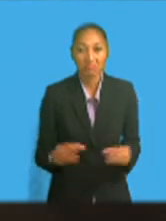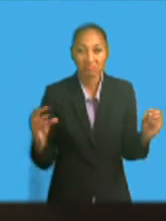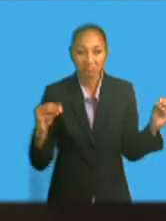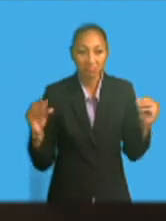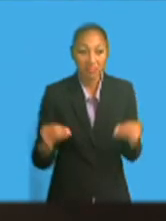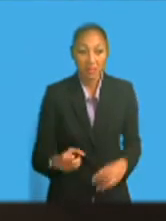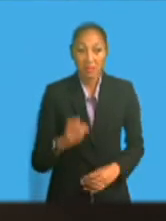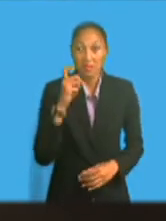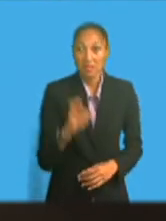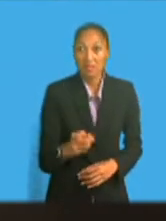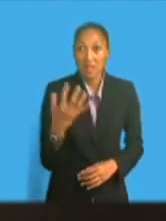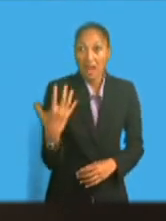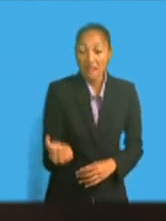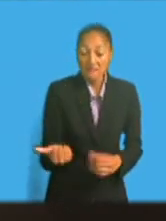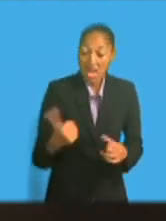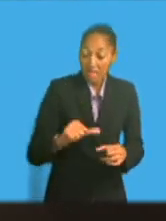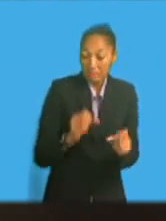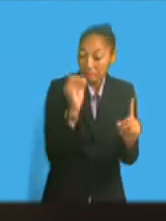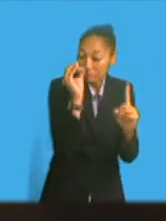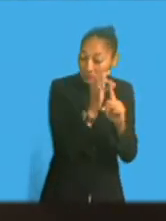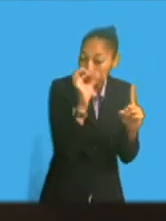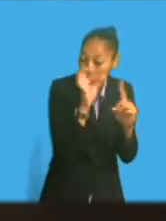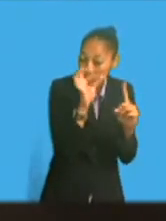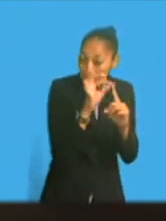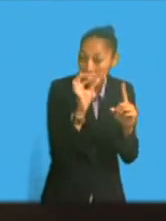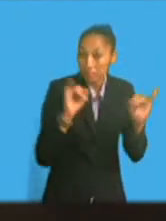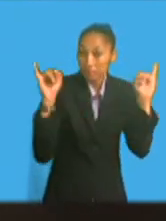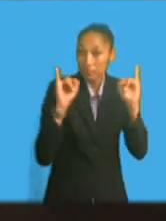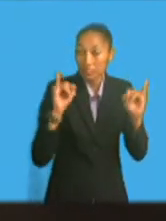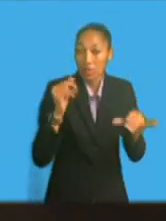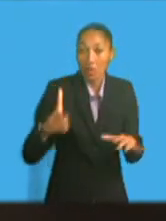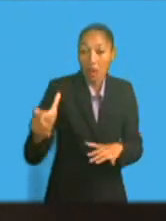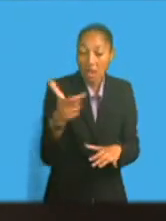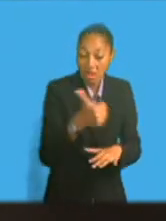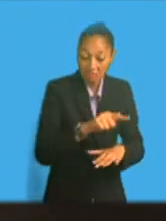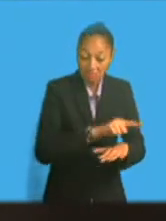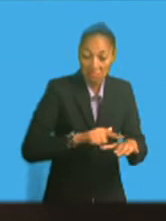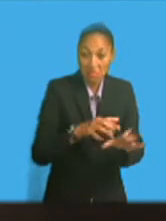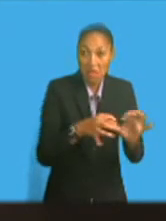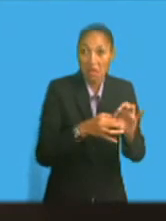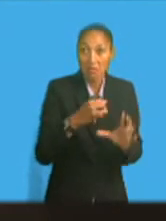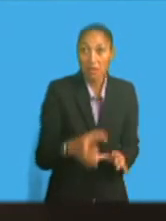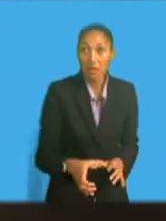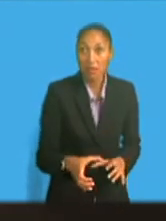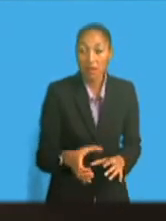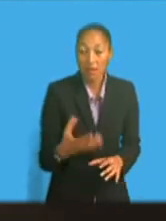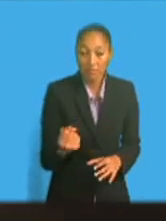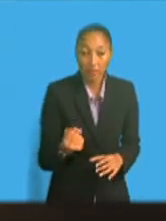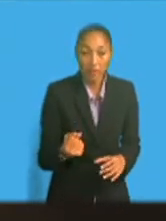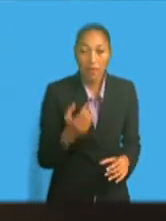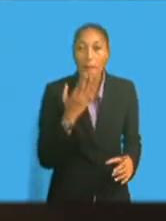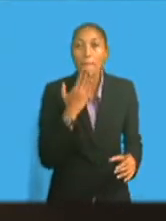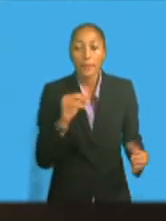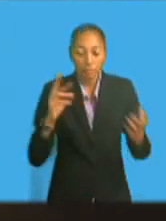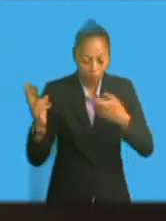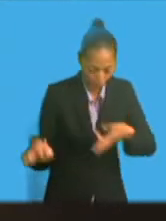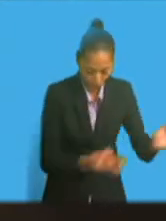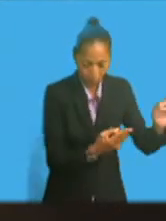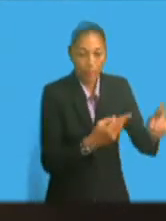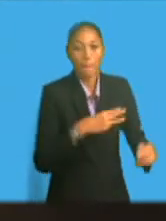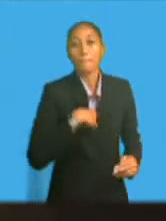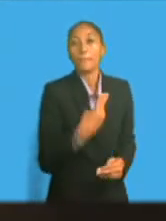If they have any specific issue that any of the landowners have raised, please do forward that to my